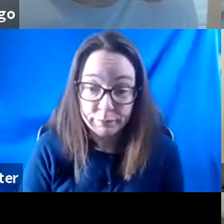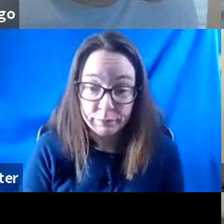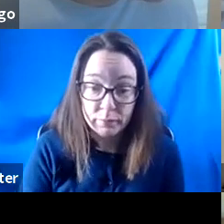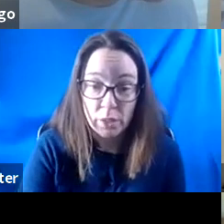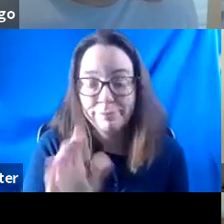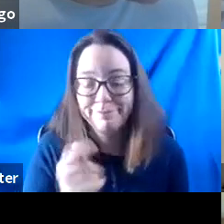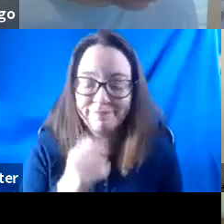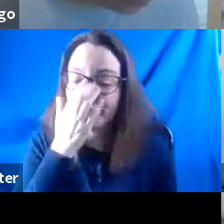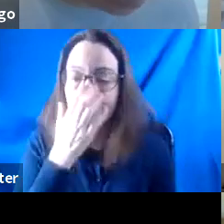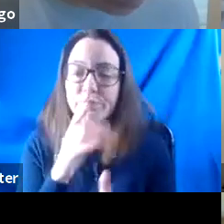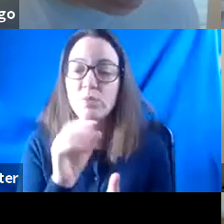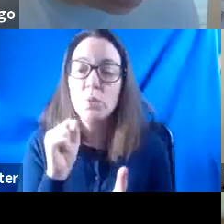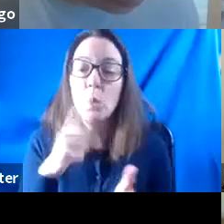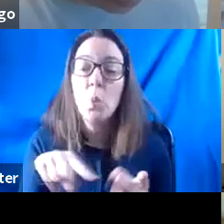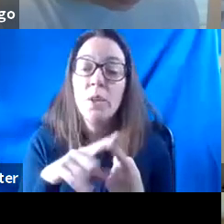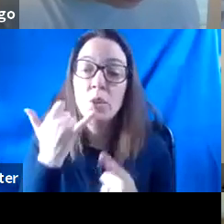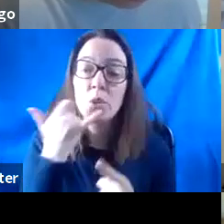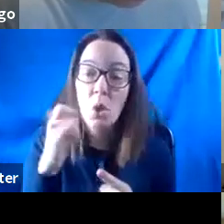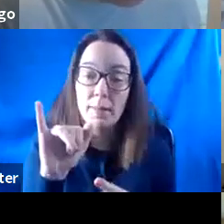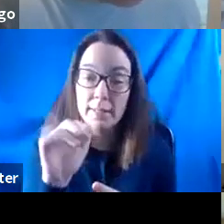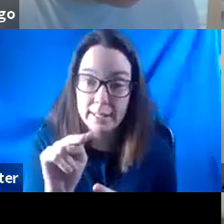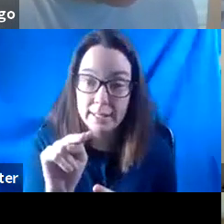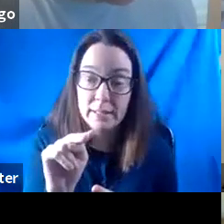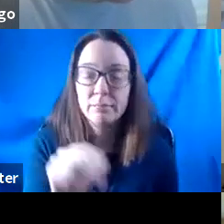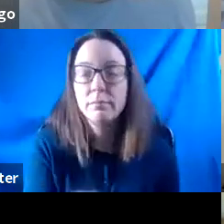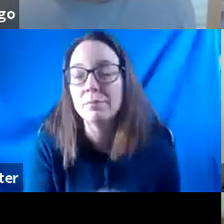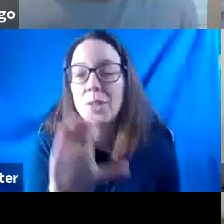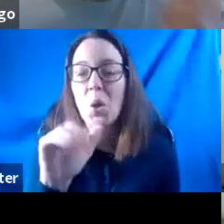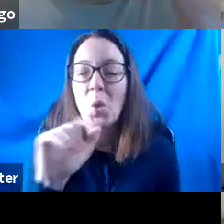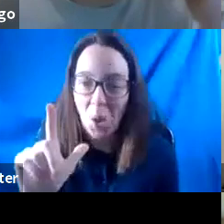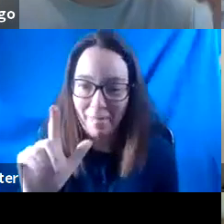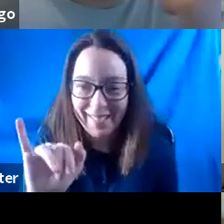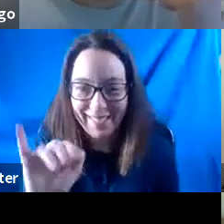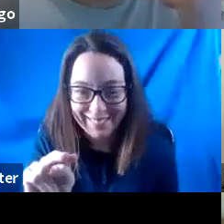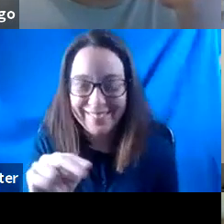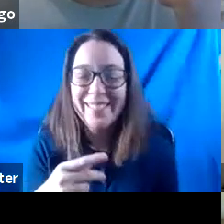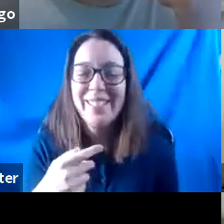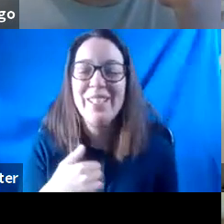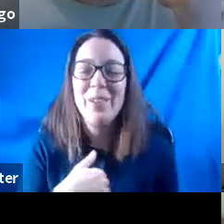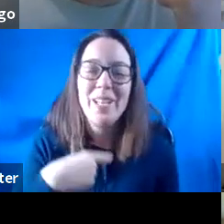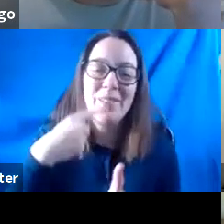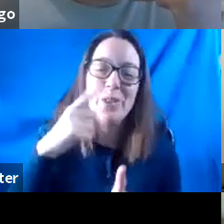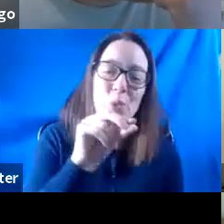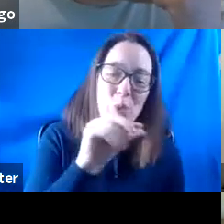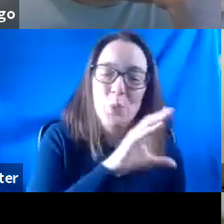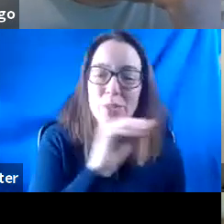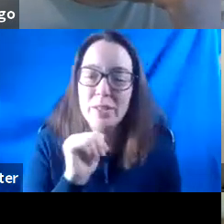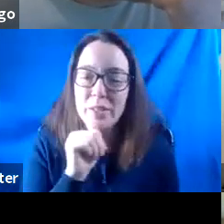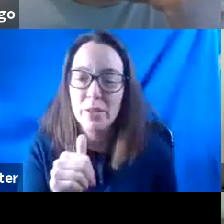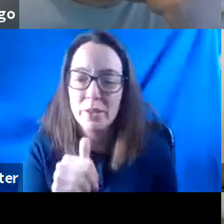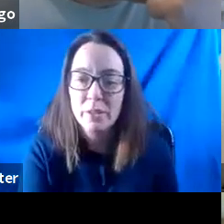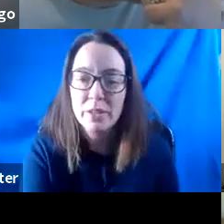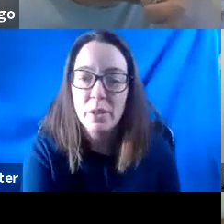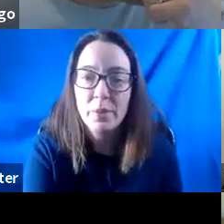the do's and don'ts, and I'm going to give you all a scenario to try out and a template to use. You do want to need to